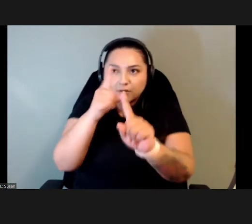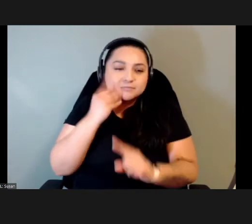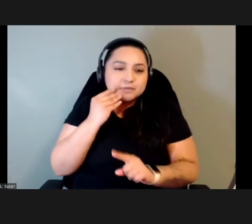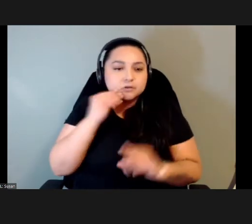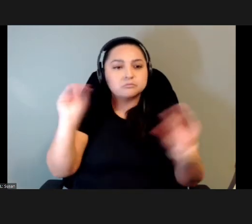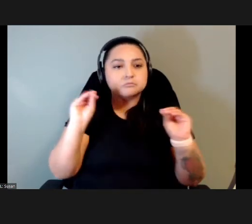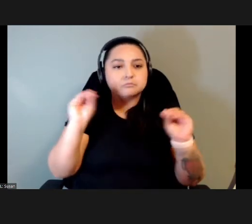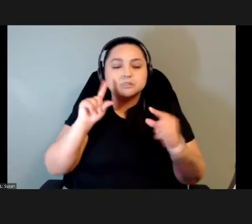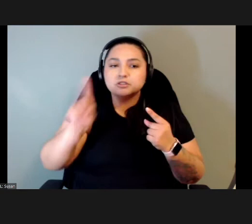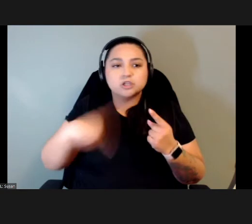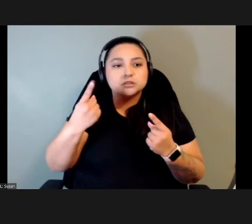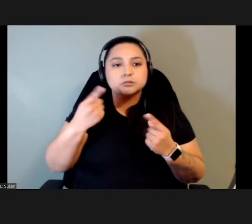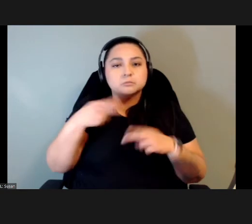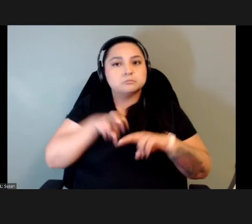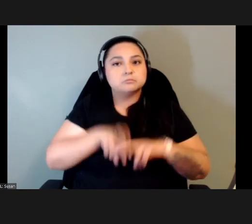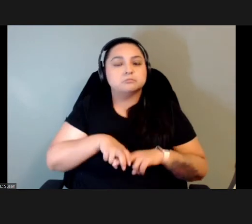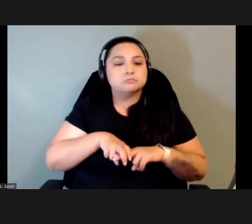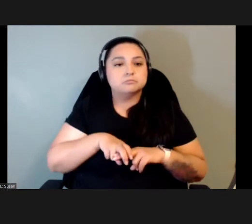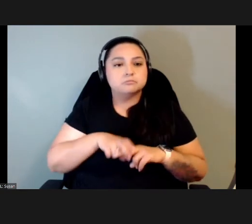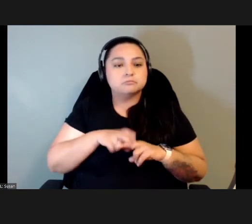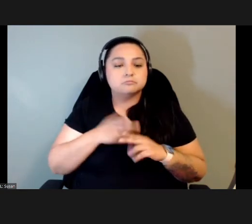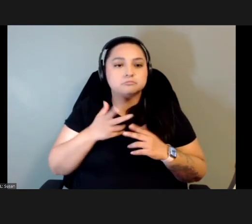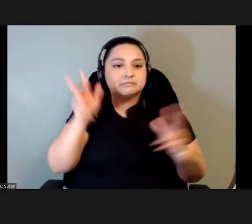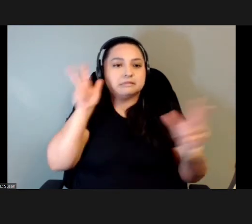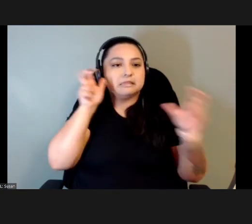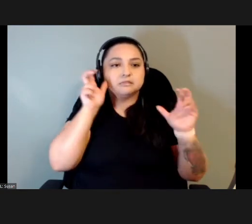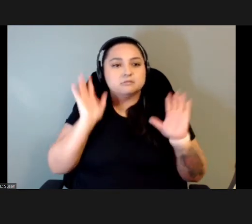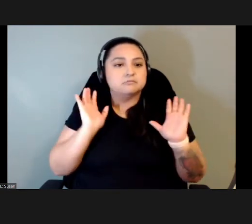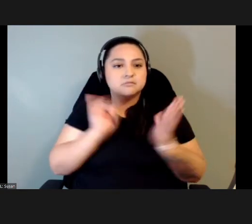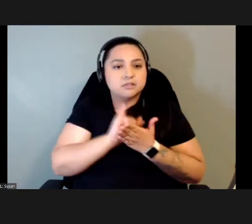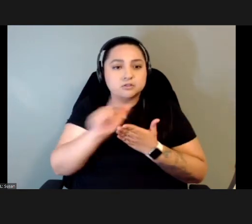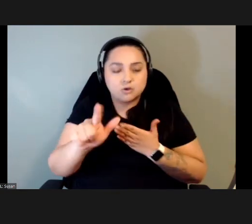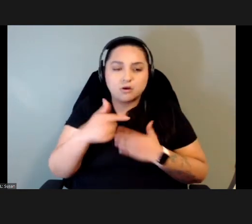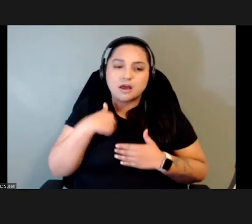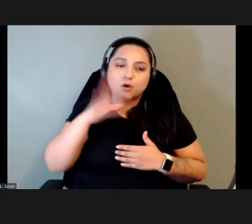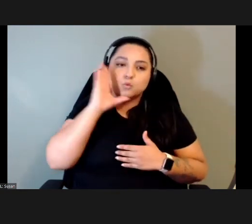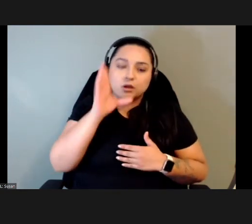I'm about to play, so please make yourself comfortable.